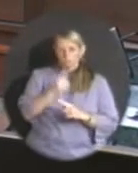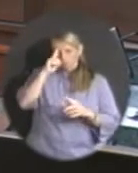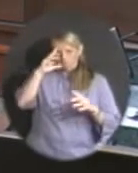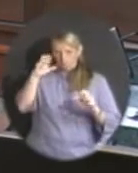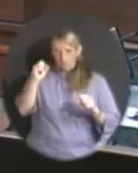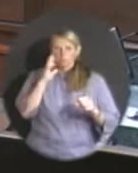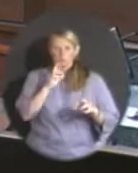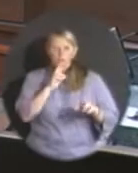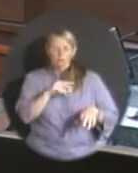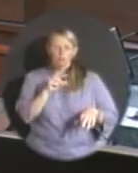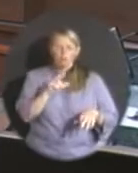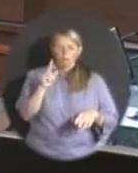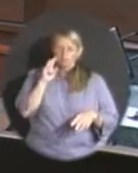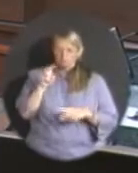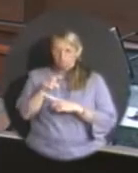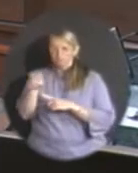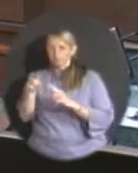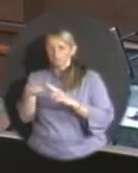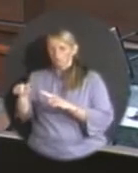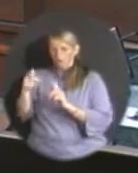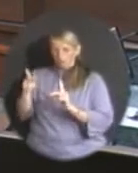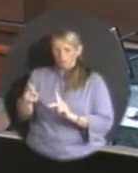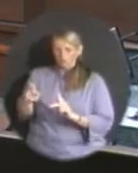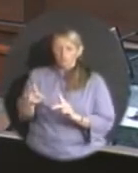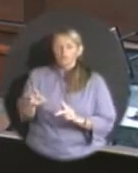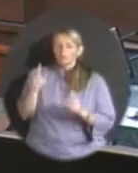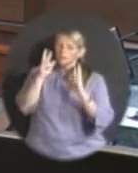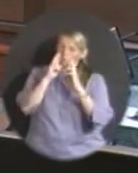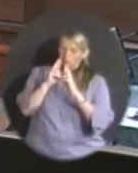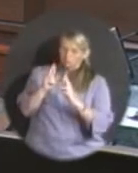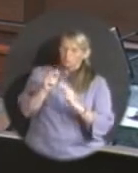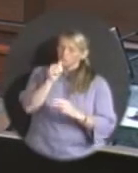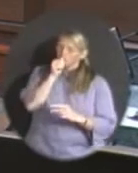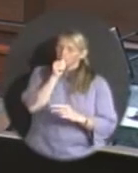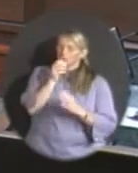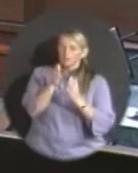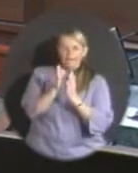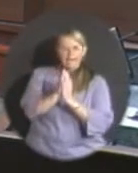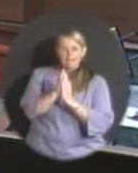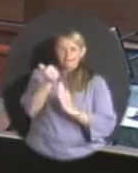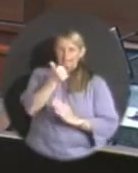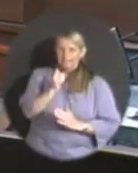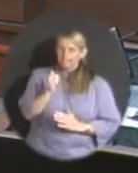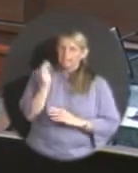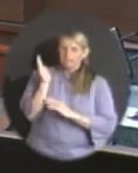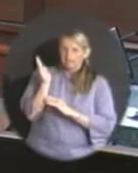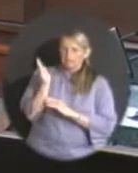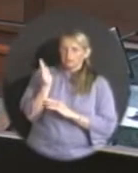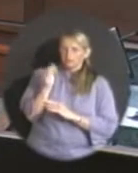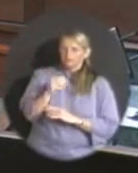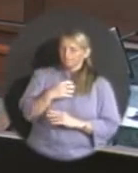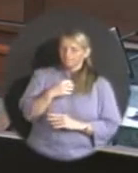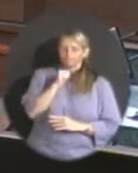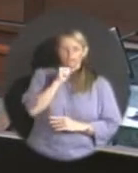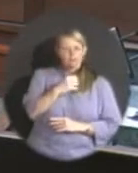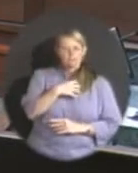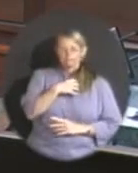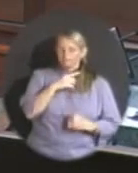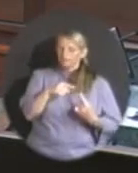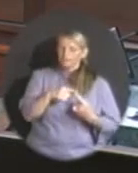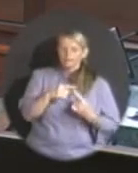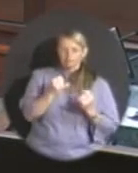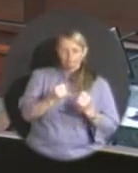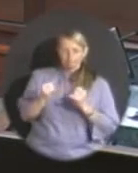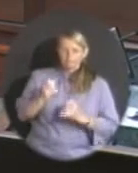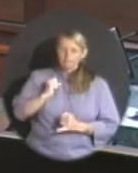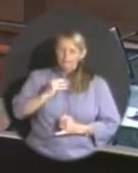an effort to respect the privacy, we ask that speakers refrain from discussing personal complaints involving individual staff members or students.